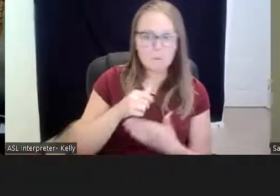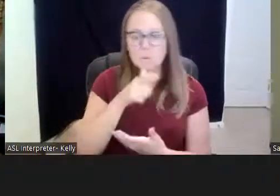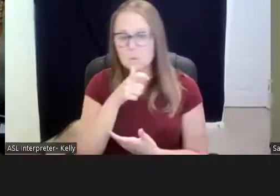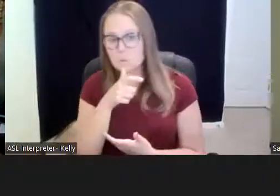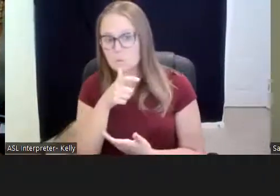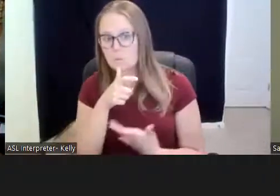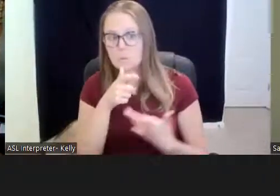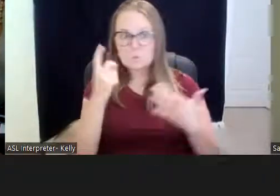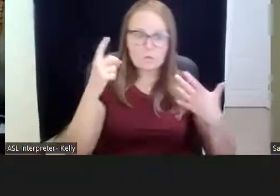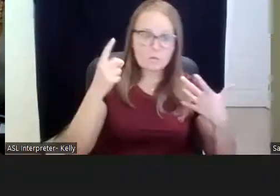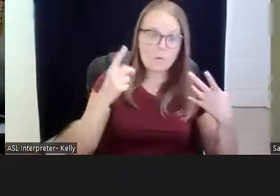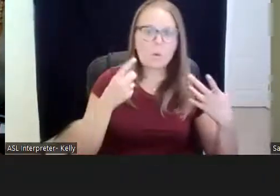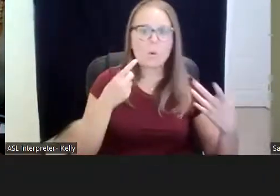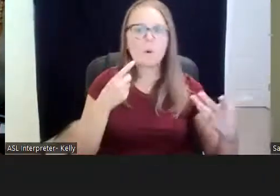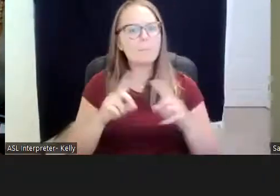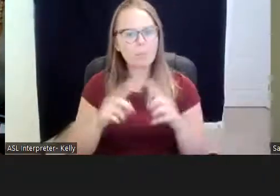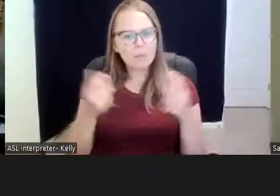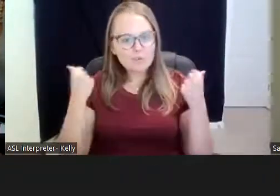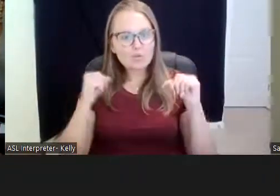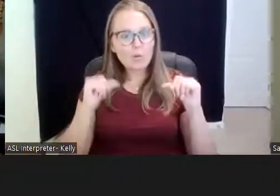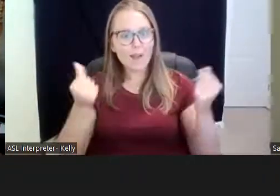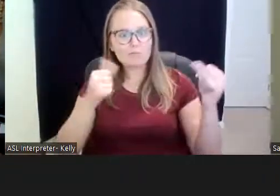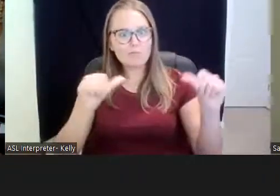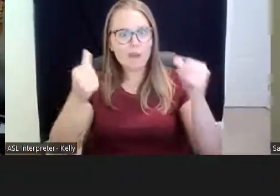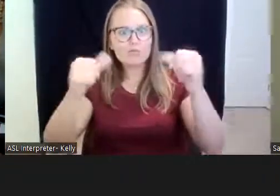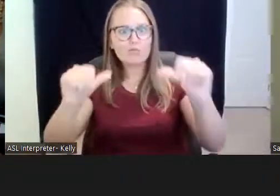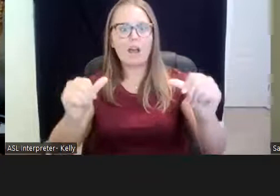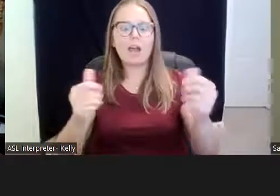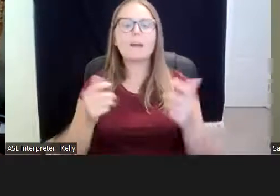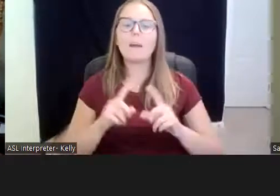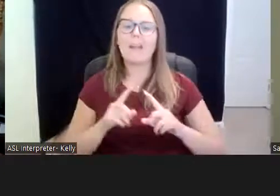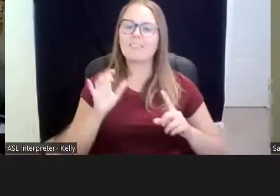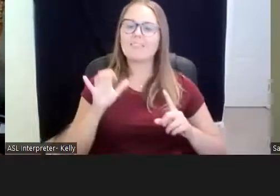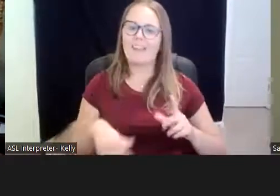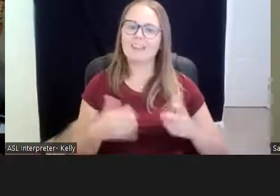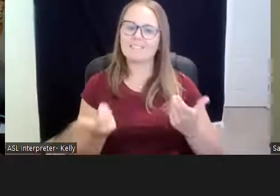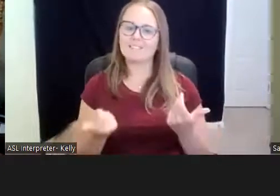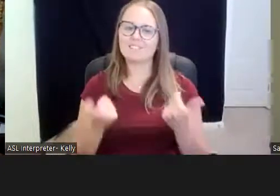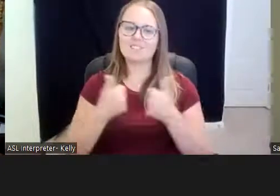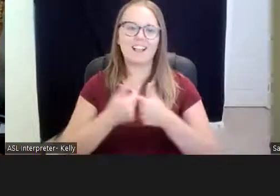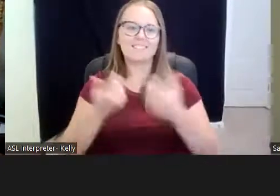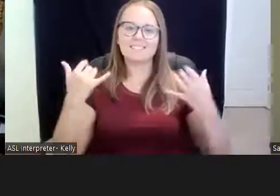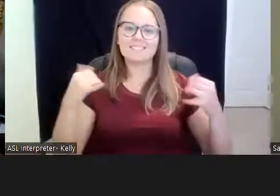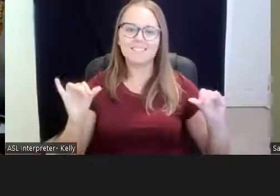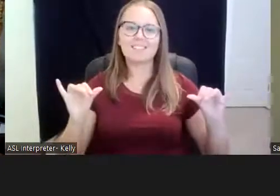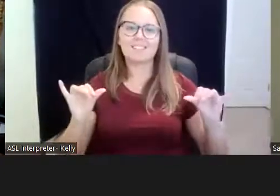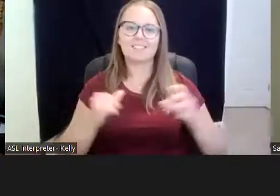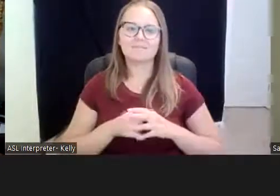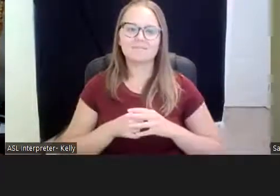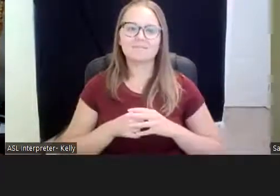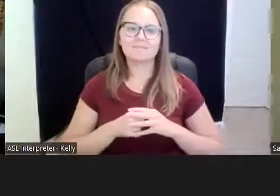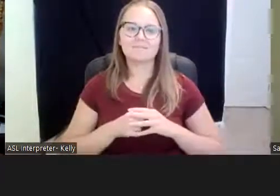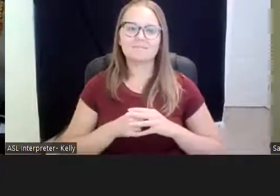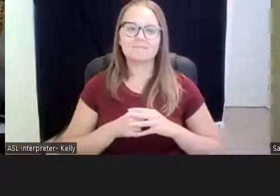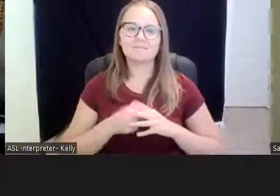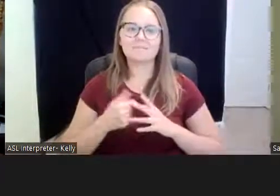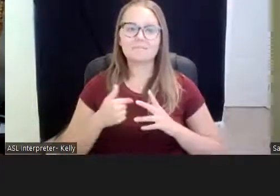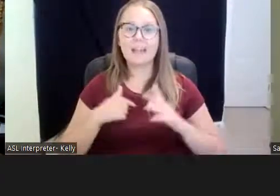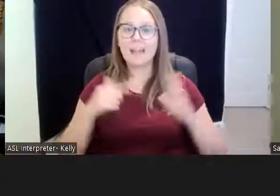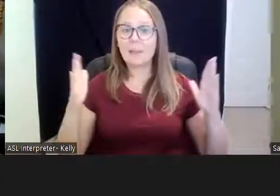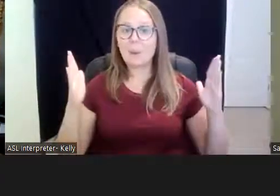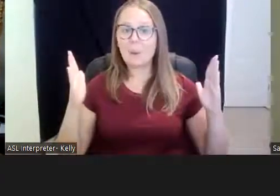in what circumstances. And so I think that's going to be one of the biggest challenges. And I hope